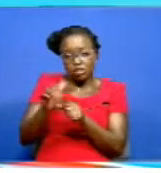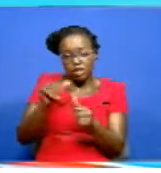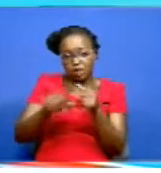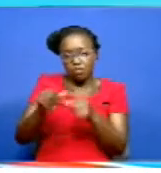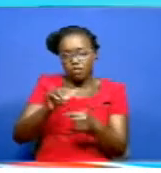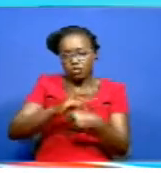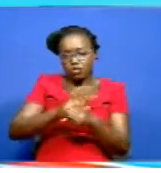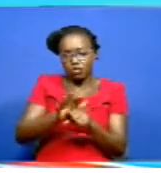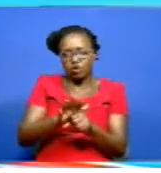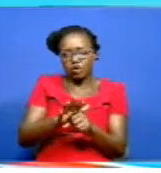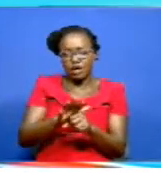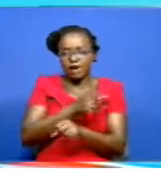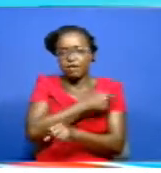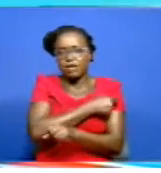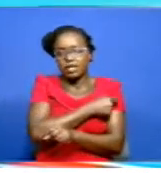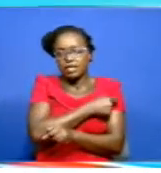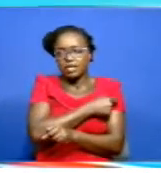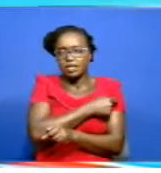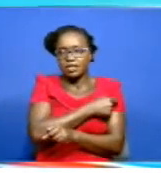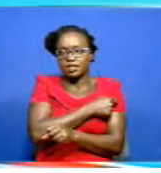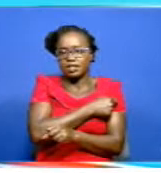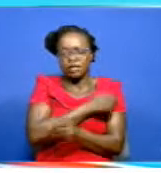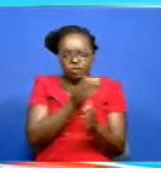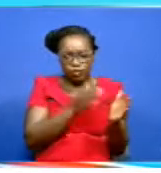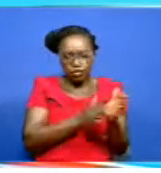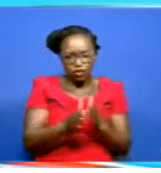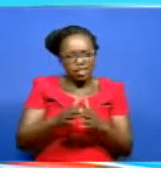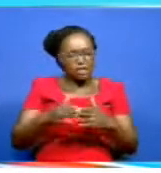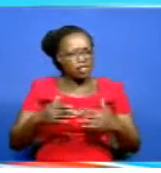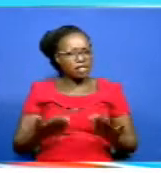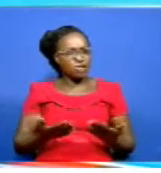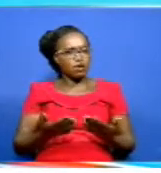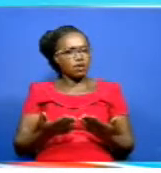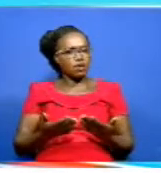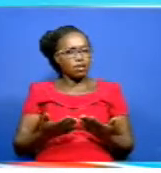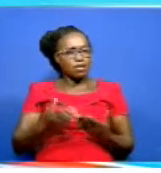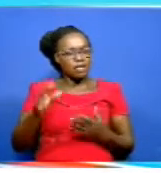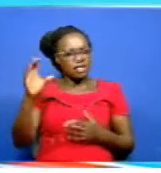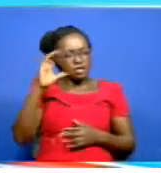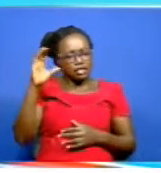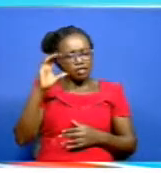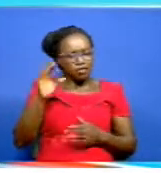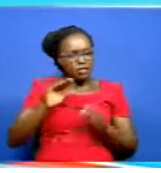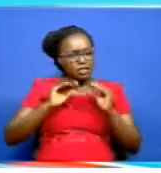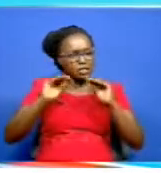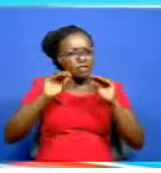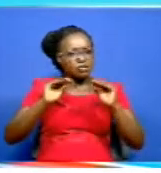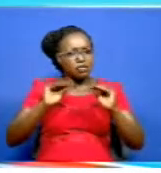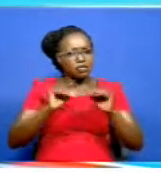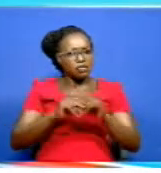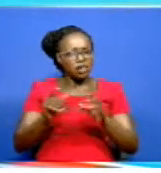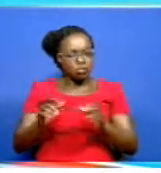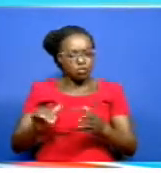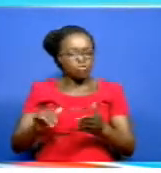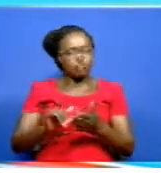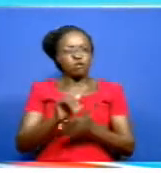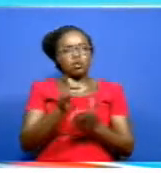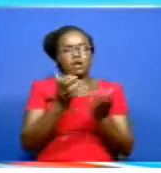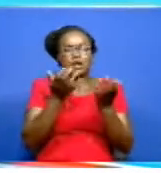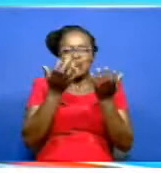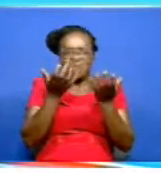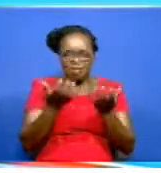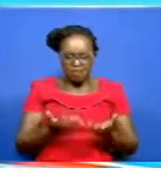COVID-19 vaccine. Have you organized a way perhaps we can have civic education when we are airlifting ballot boxes, when